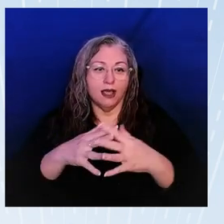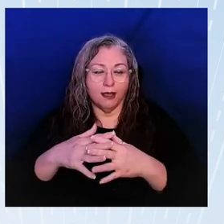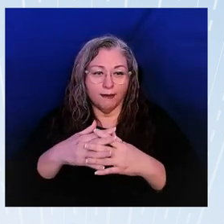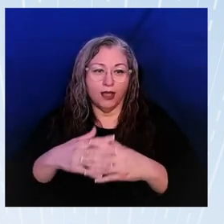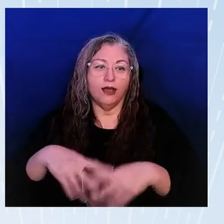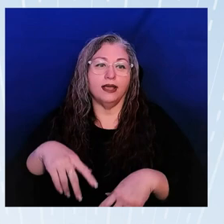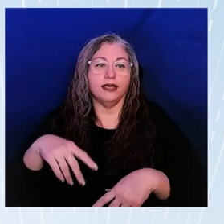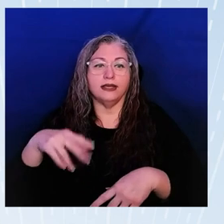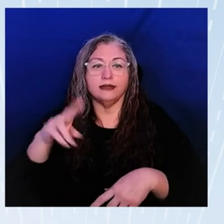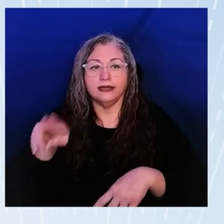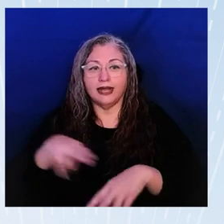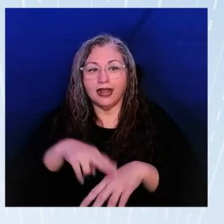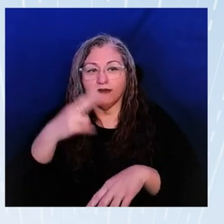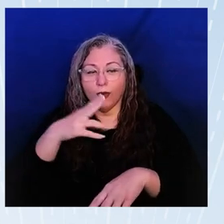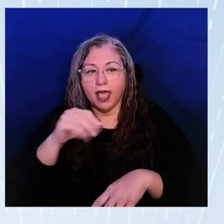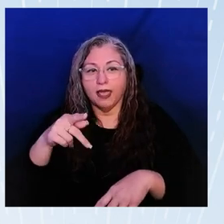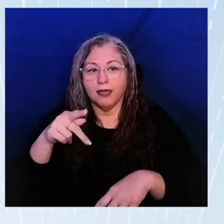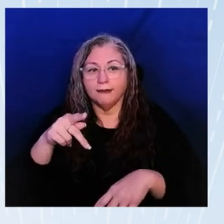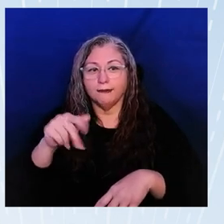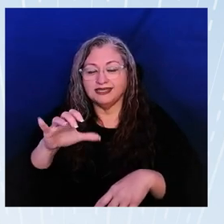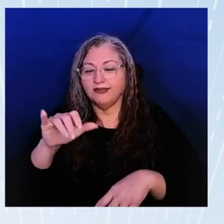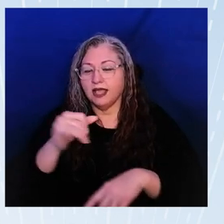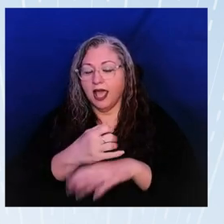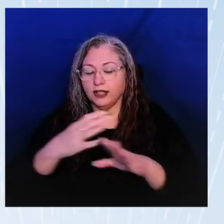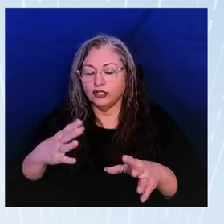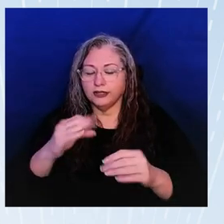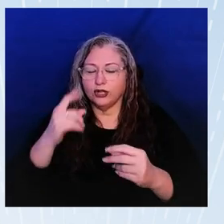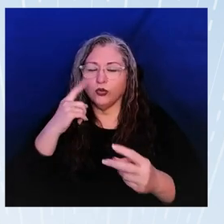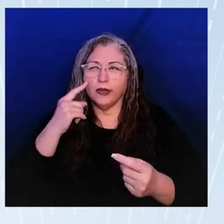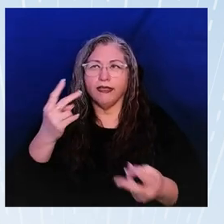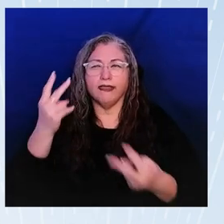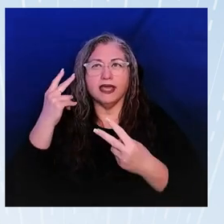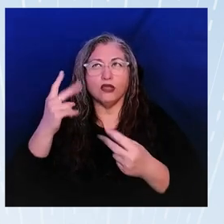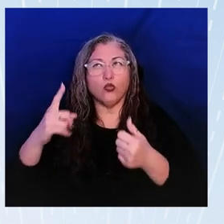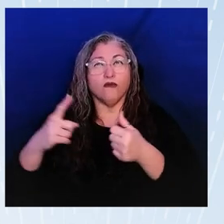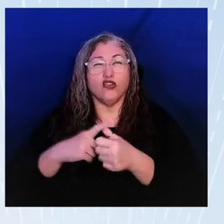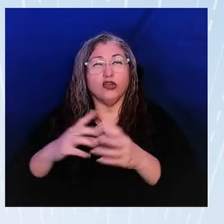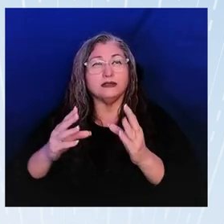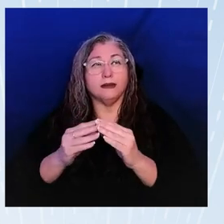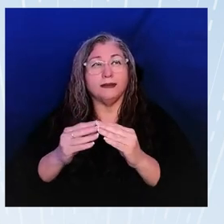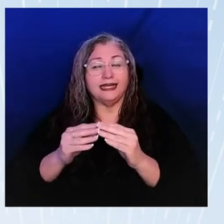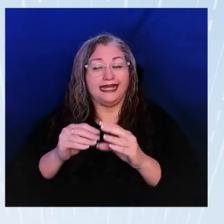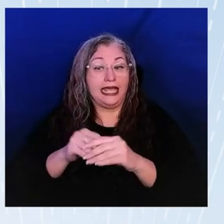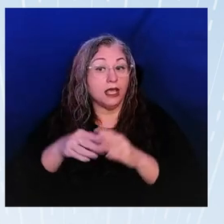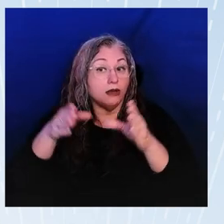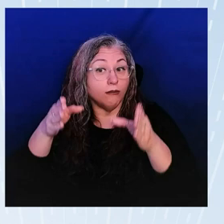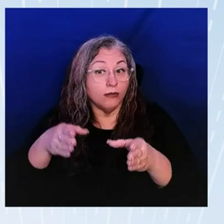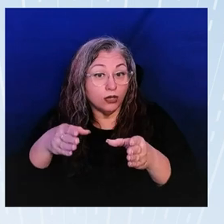and thinking back to the first meeting that we had in person here,